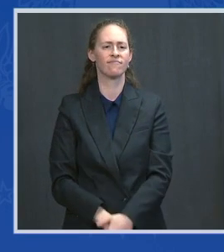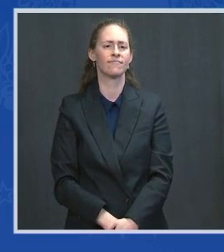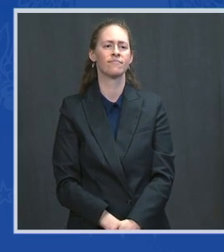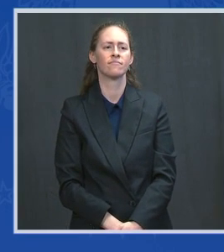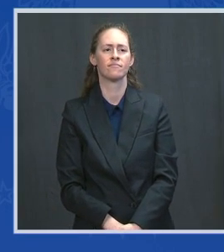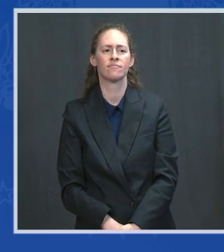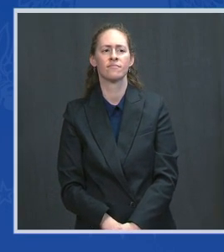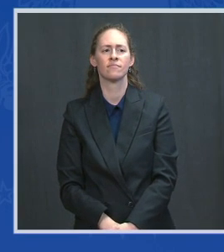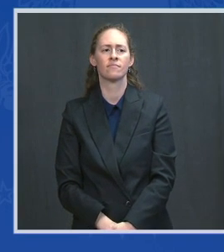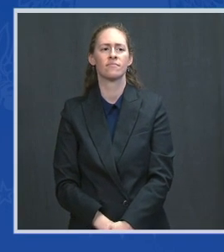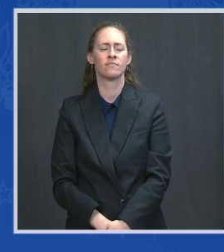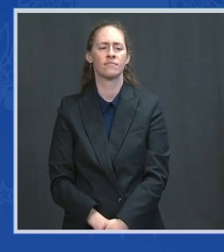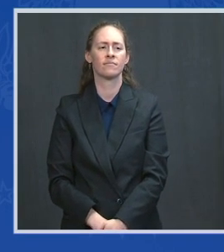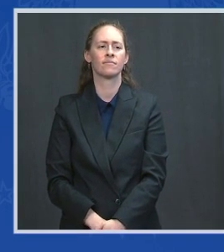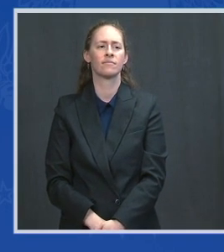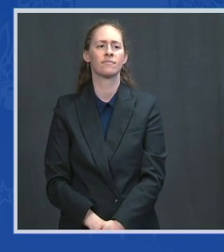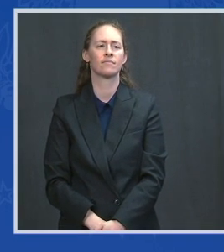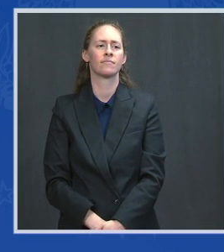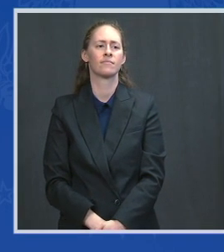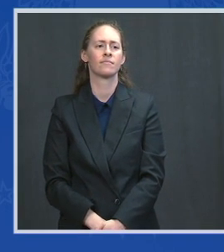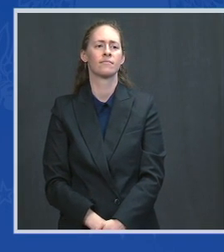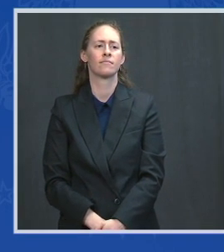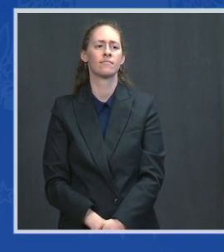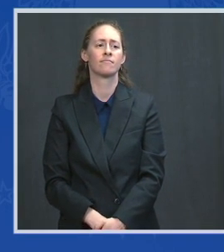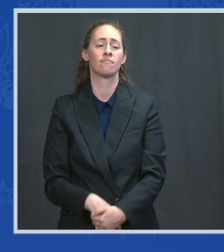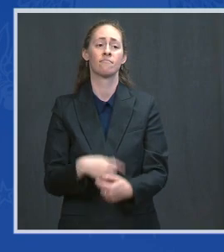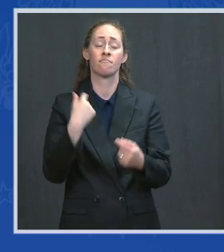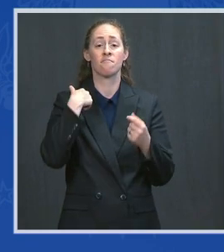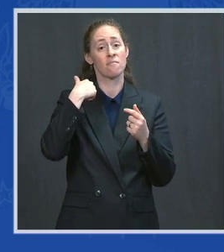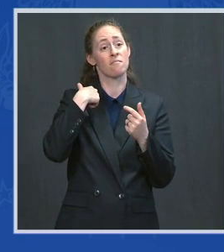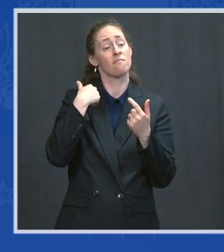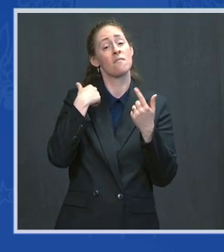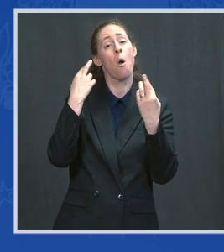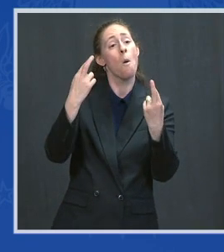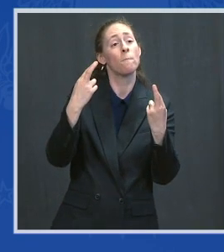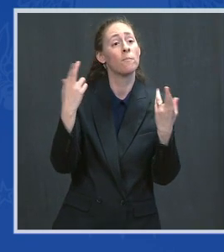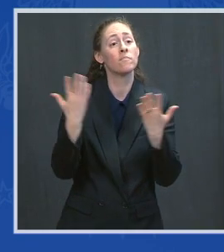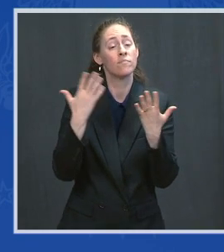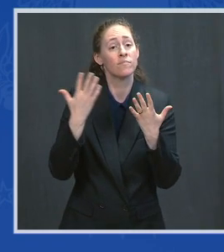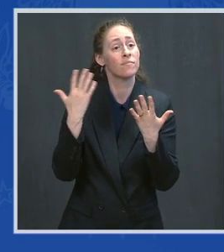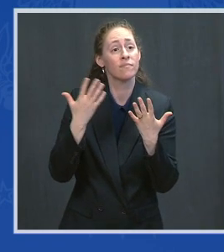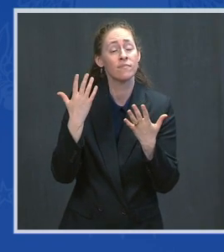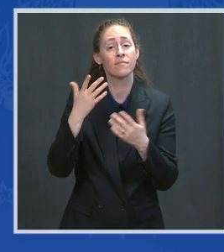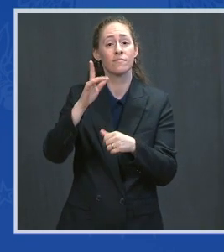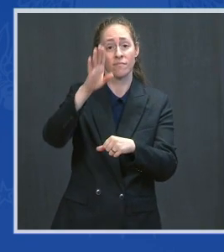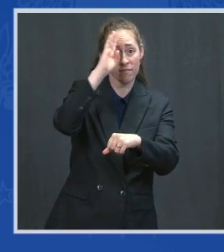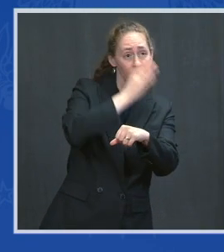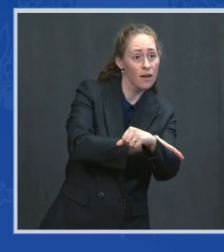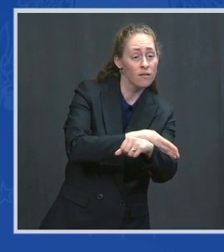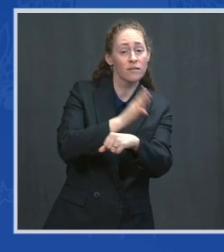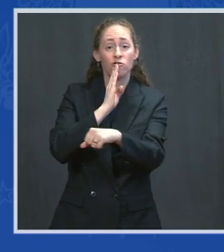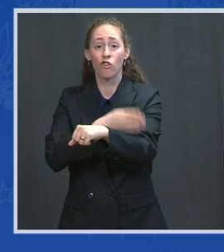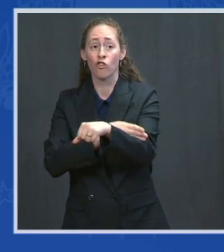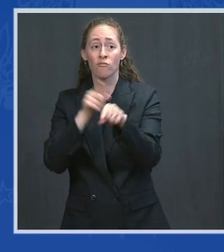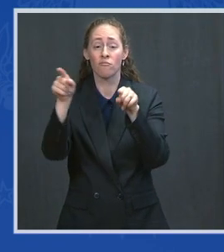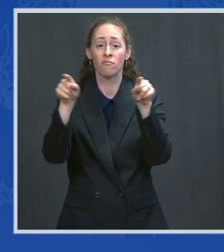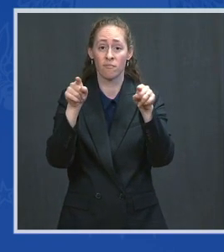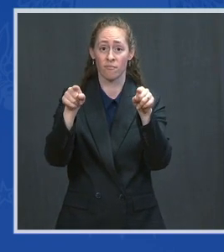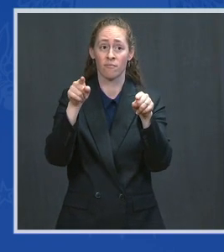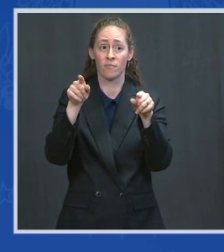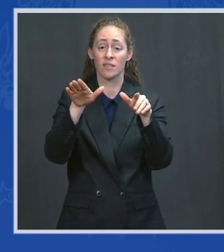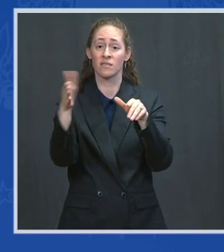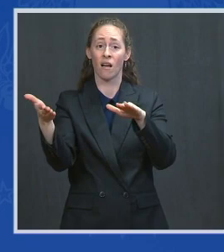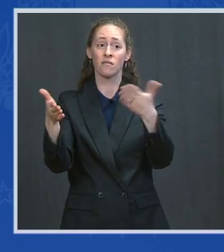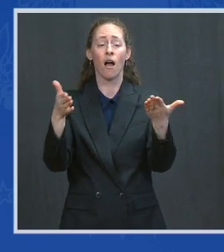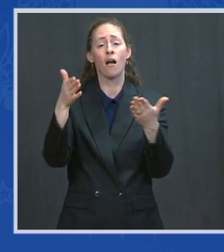that's passed, the memory, son and daughter, brings a smile to your lips before it brings a tear to your